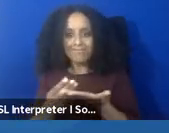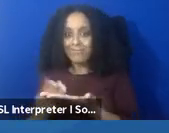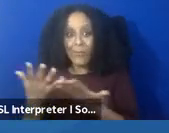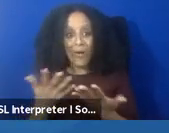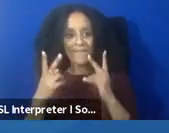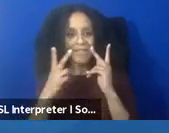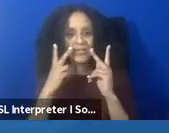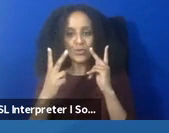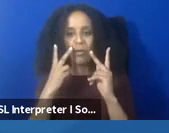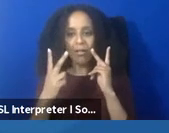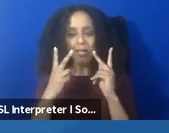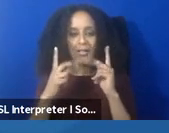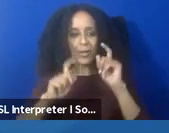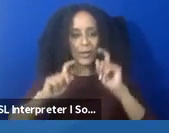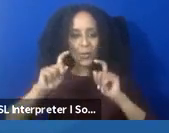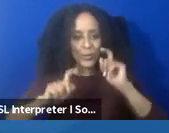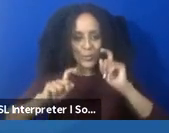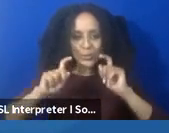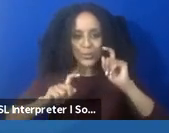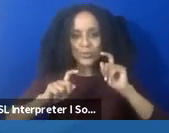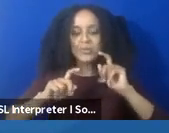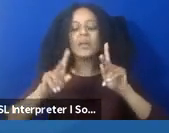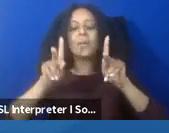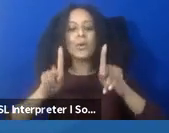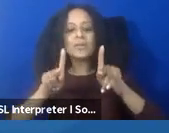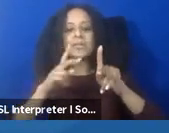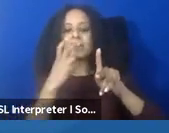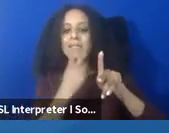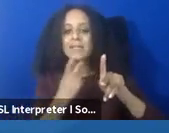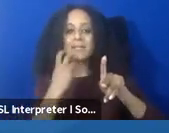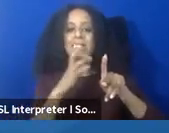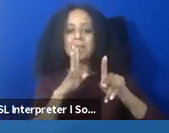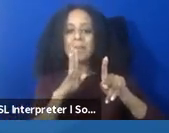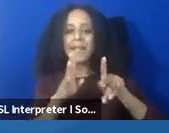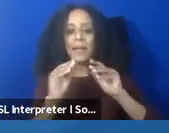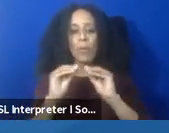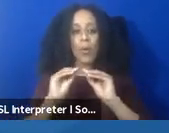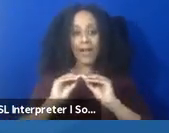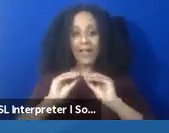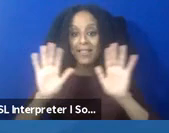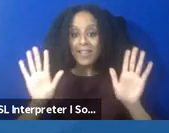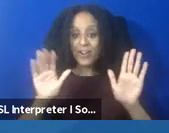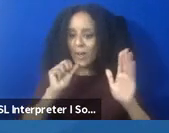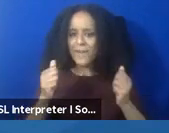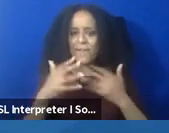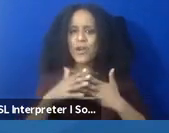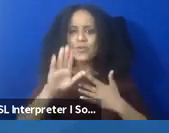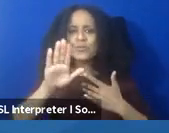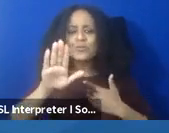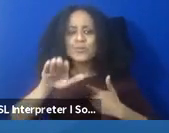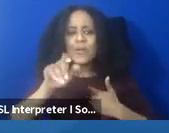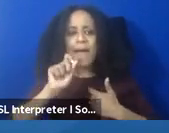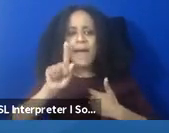person's mouth and them speaking. So having this person speak more clearly, not being afraid to ask them